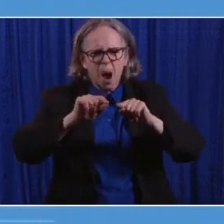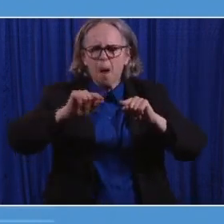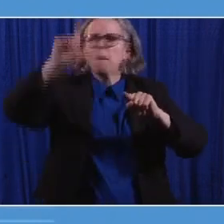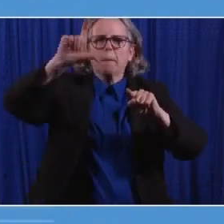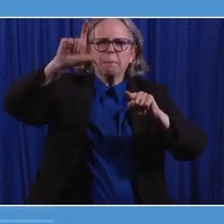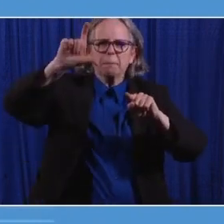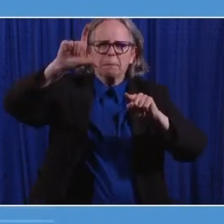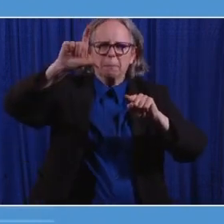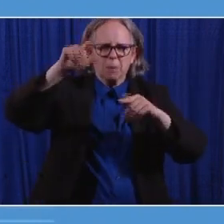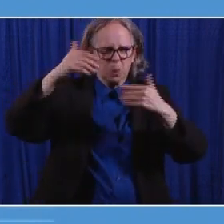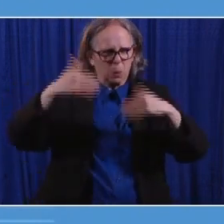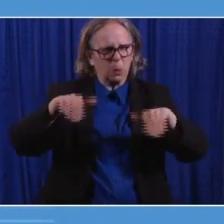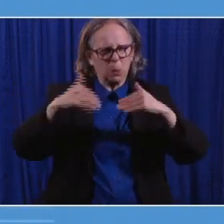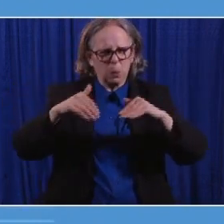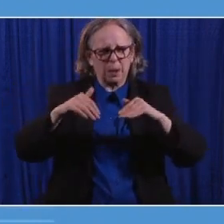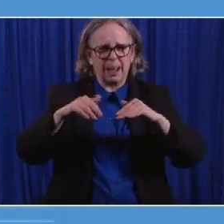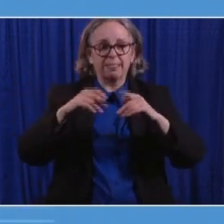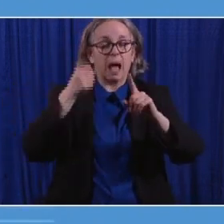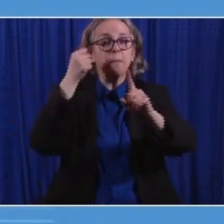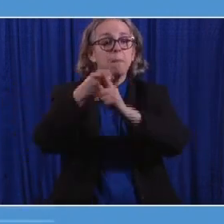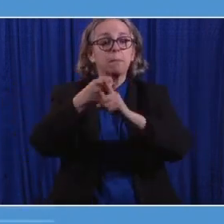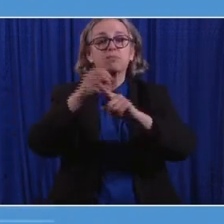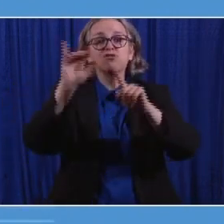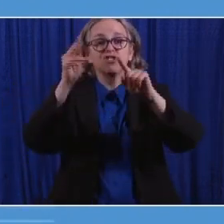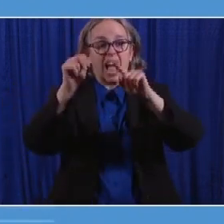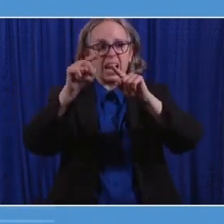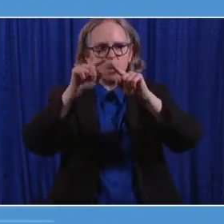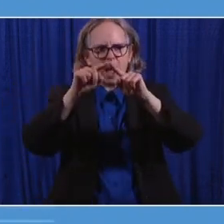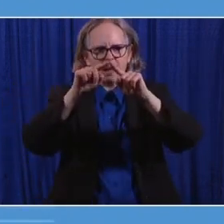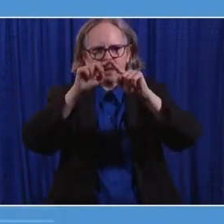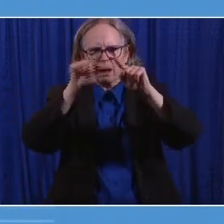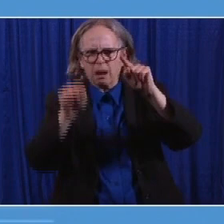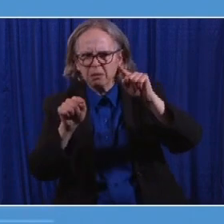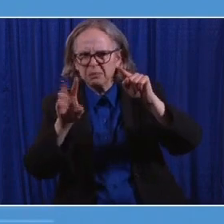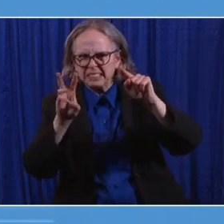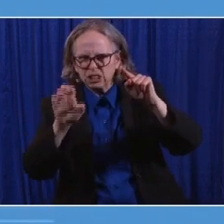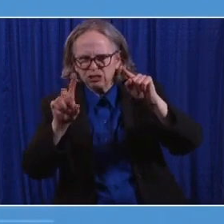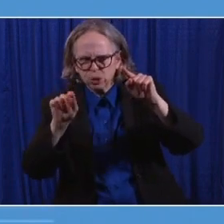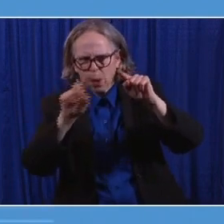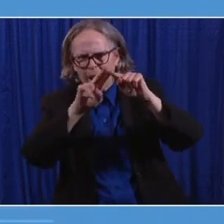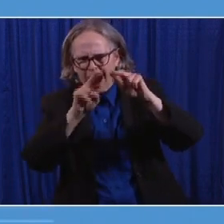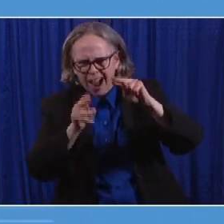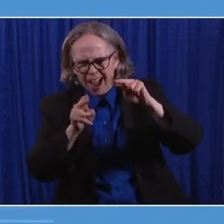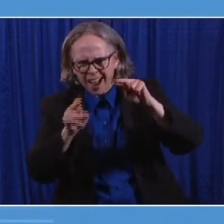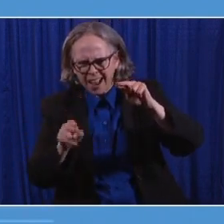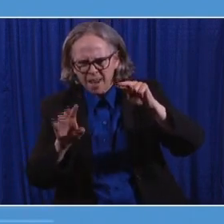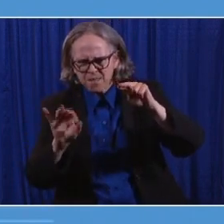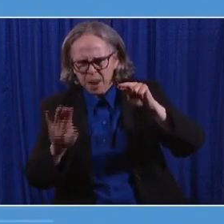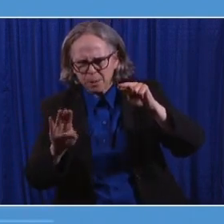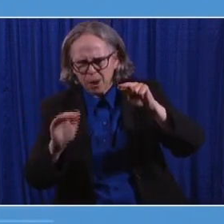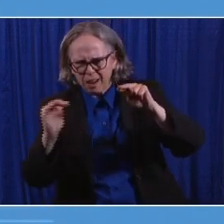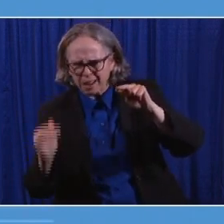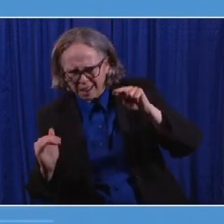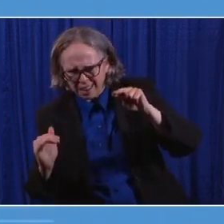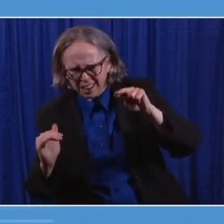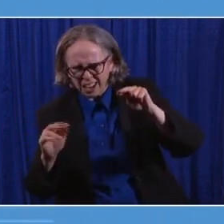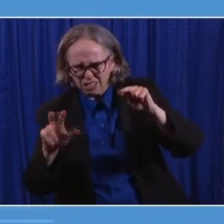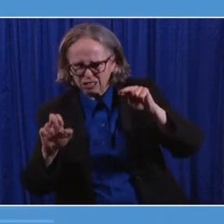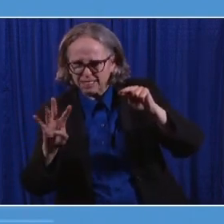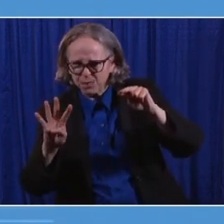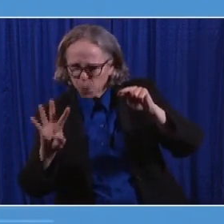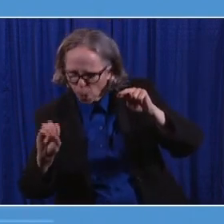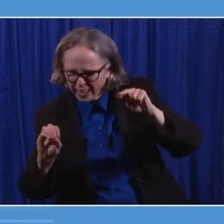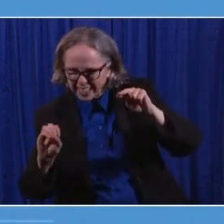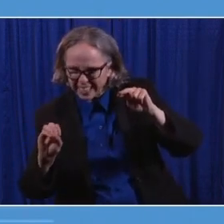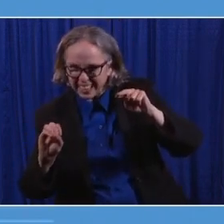And then January 20th, we were at 620. February 10th, we were down to 340.